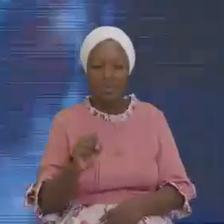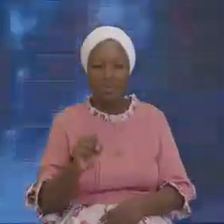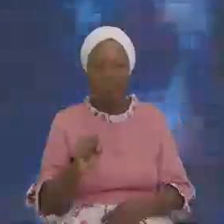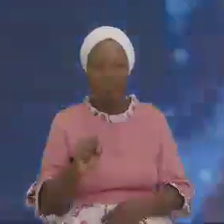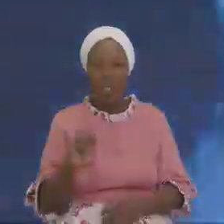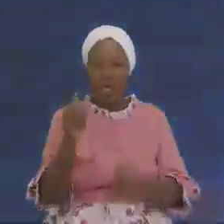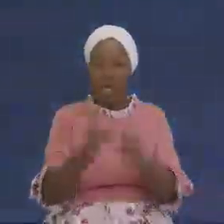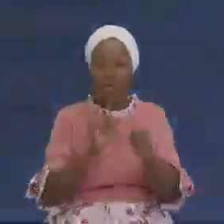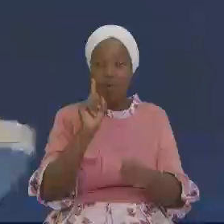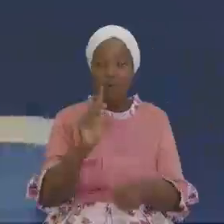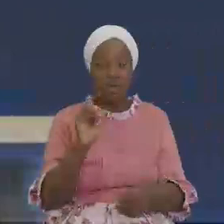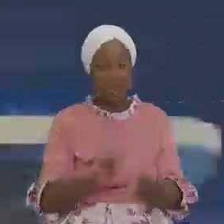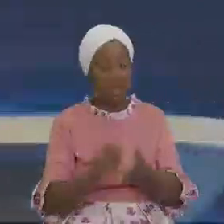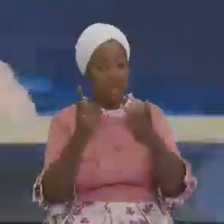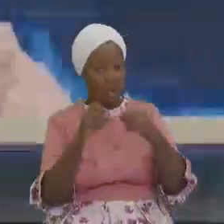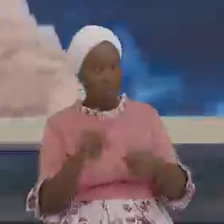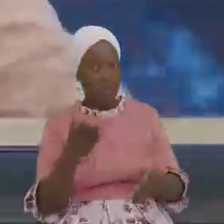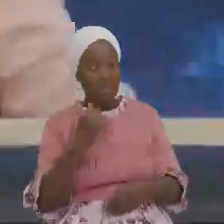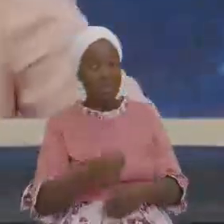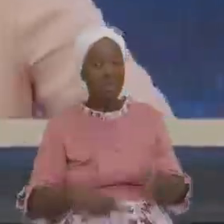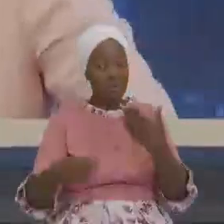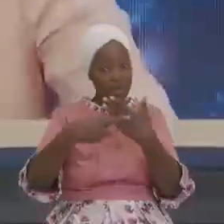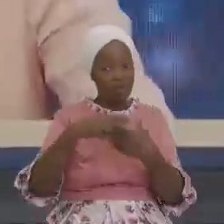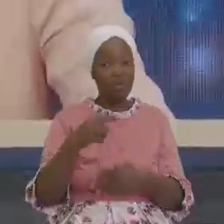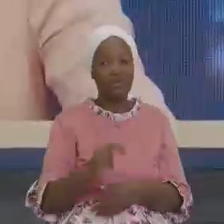Everyone that comes, there's a restoration.